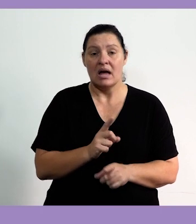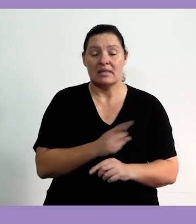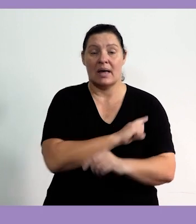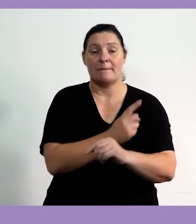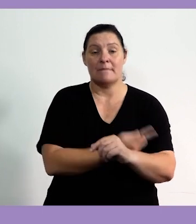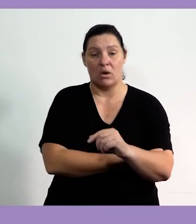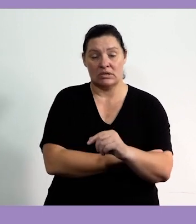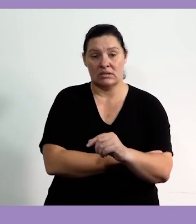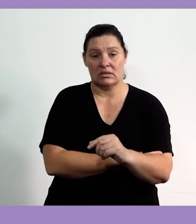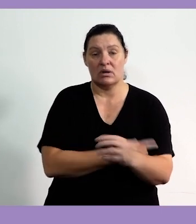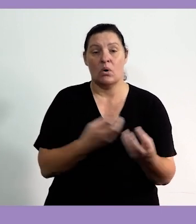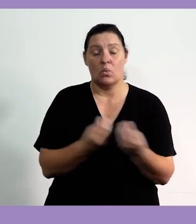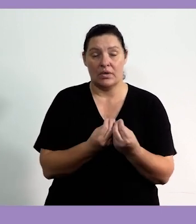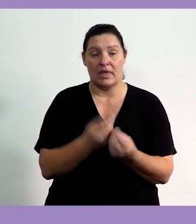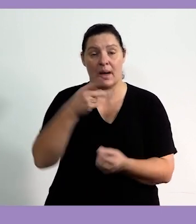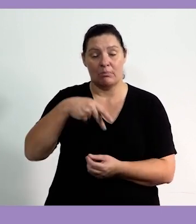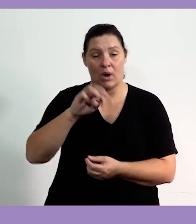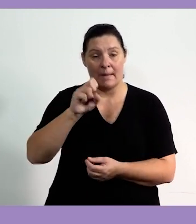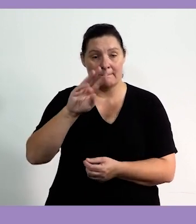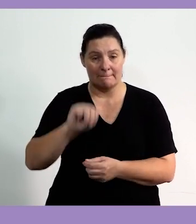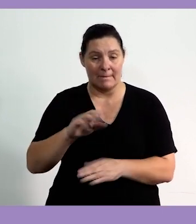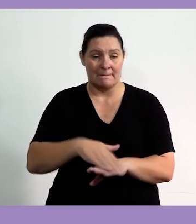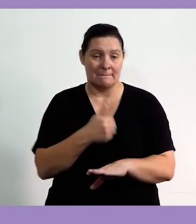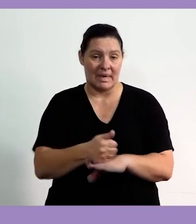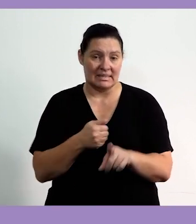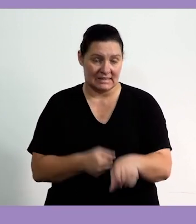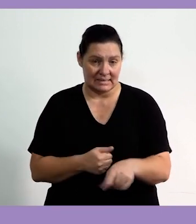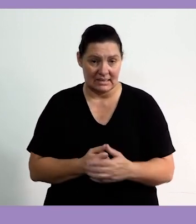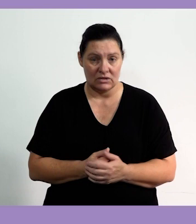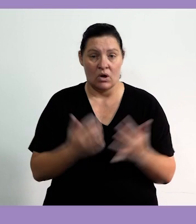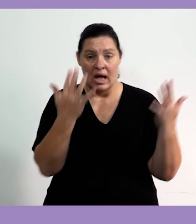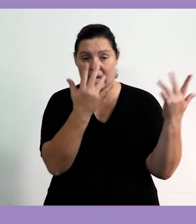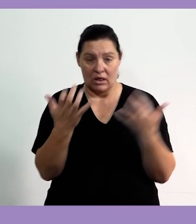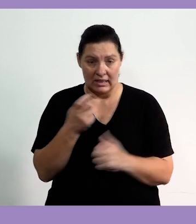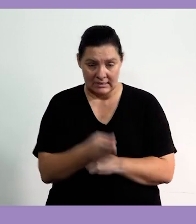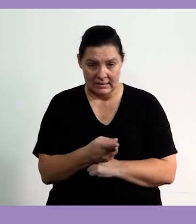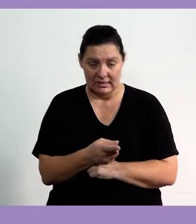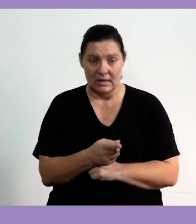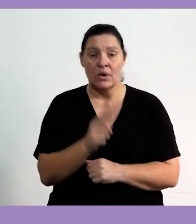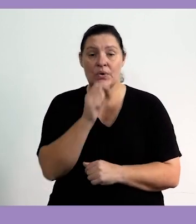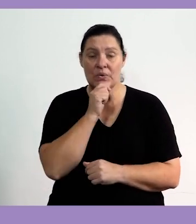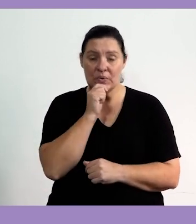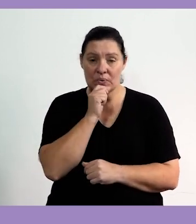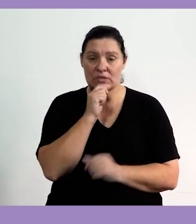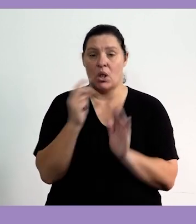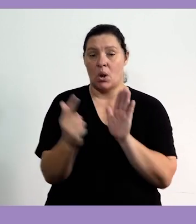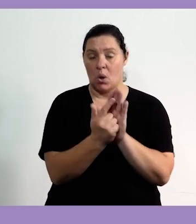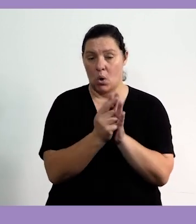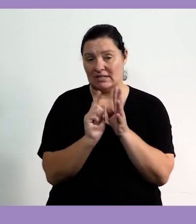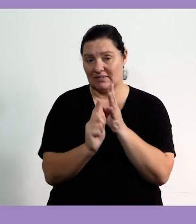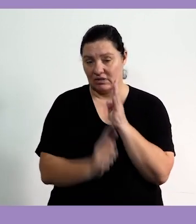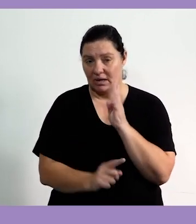answer as powers with prime bases. So we are going to calculate the following, using